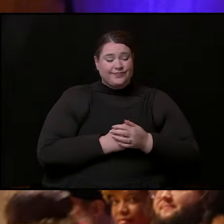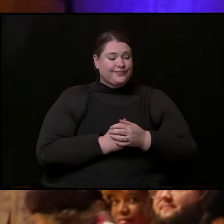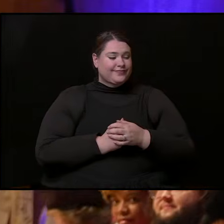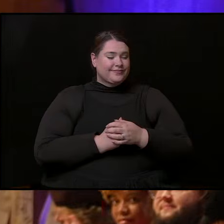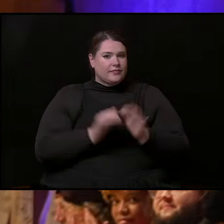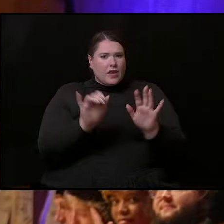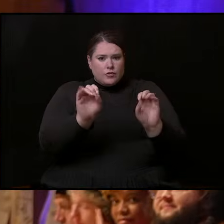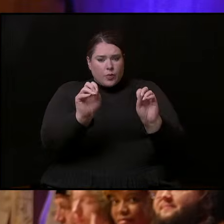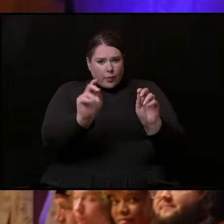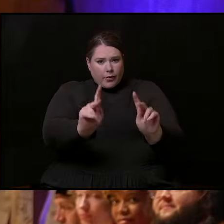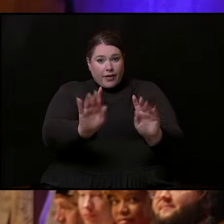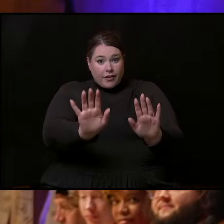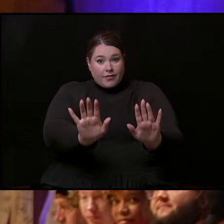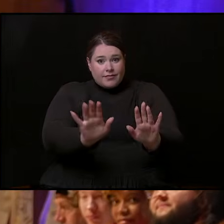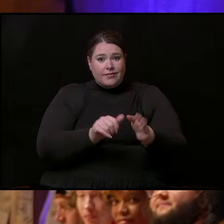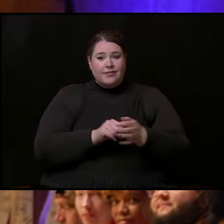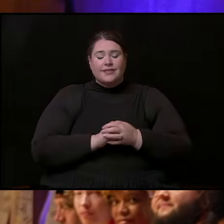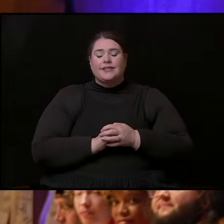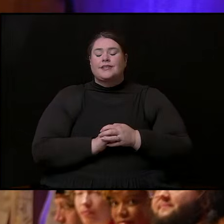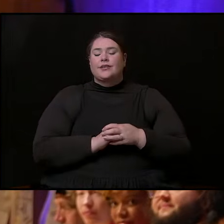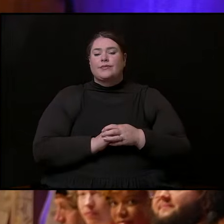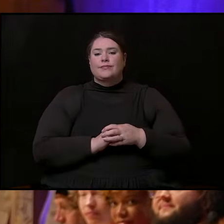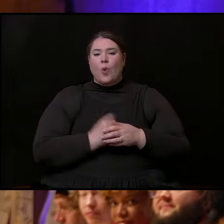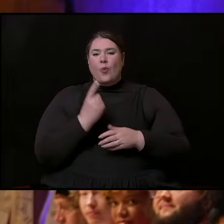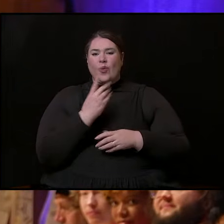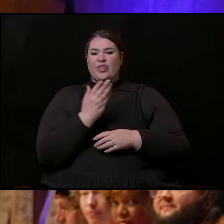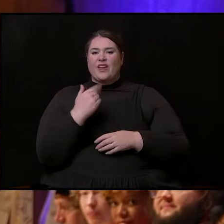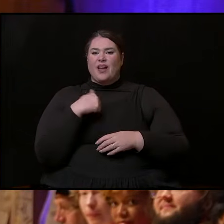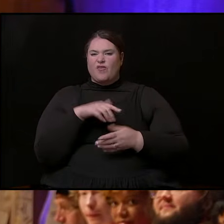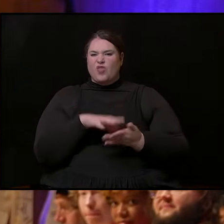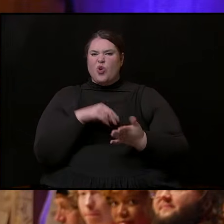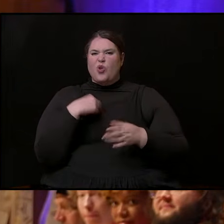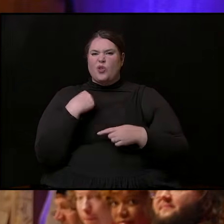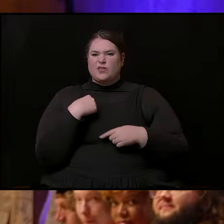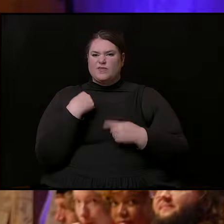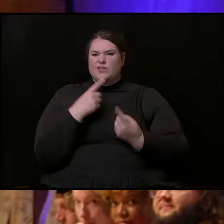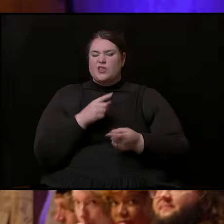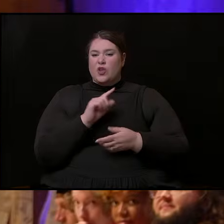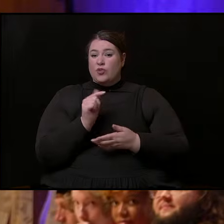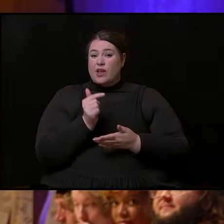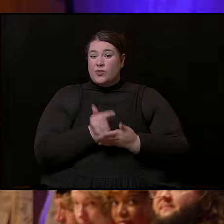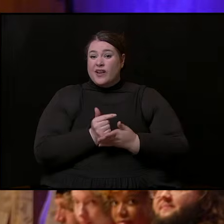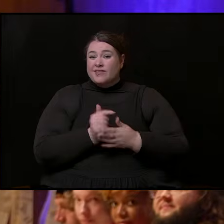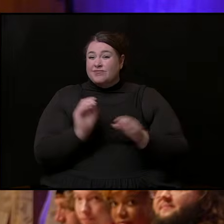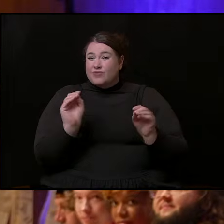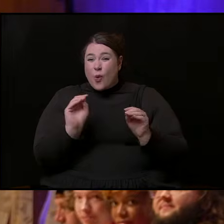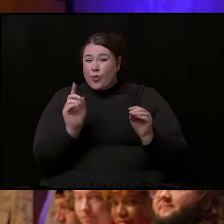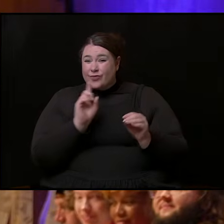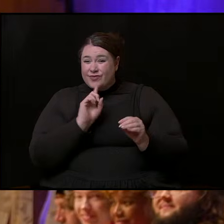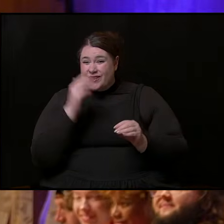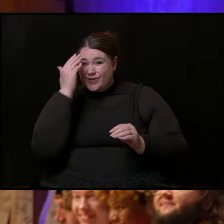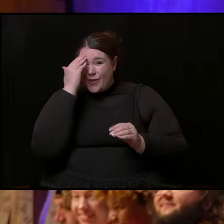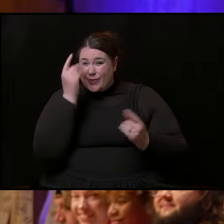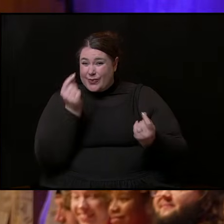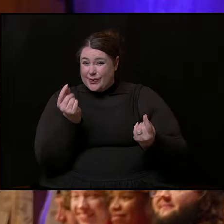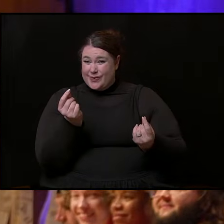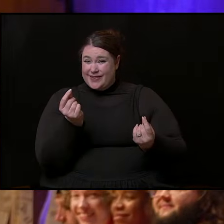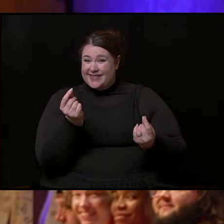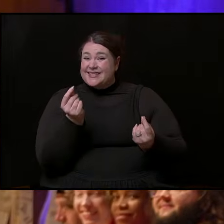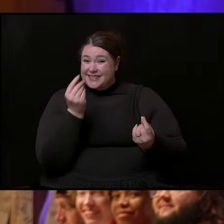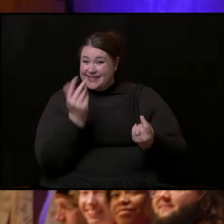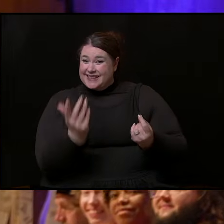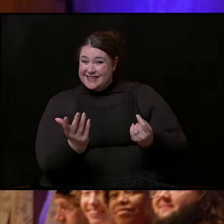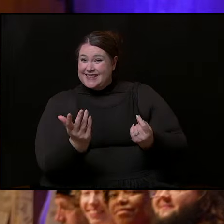that's okay. Because one thing I've learned since graduating is nobody really knows what they're doing.